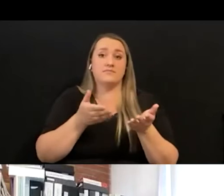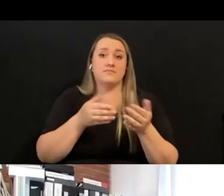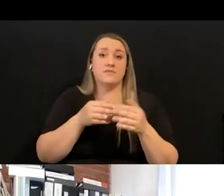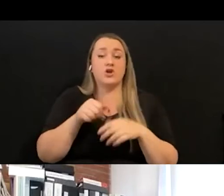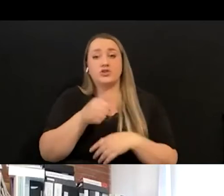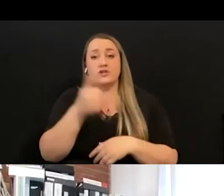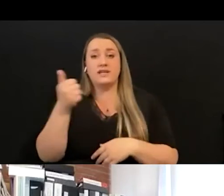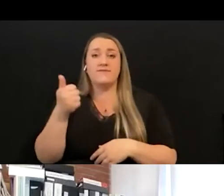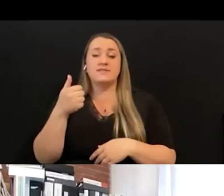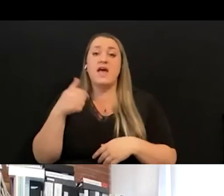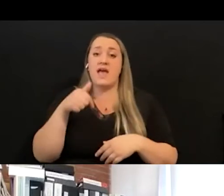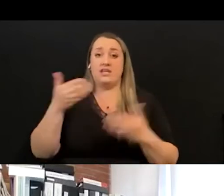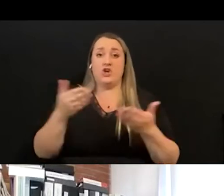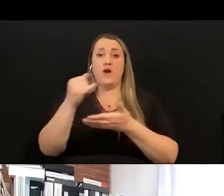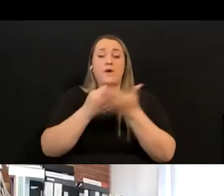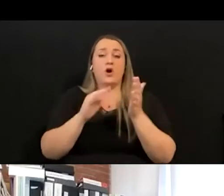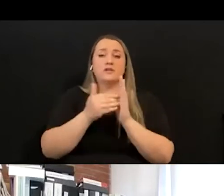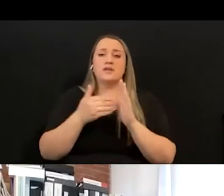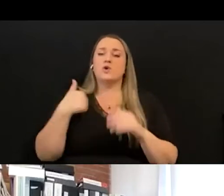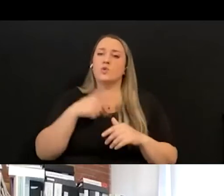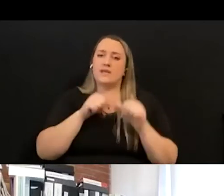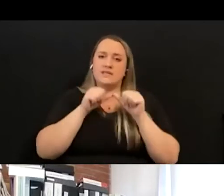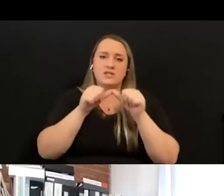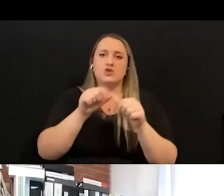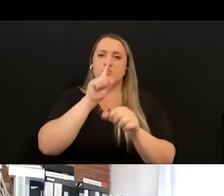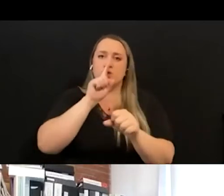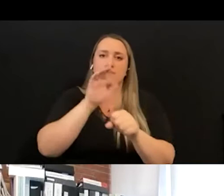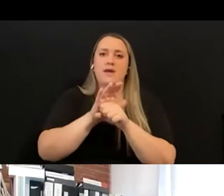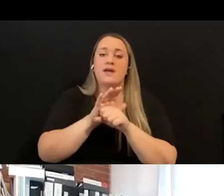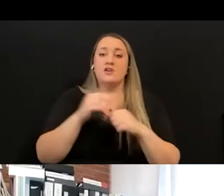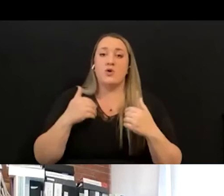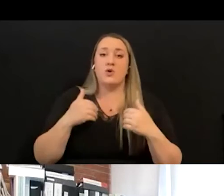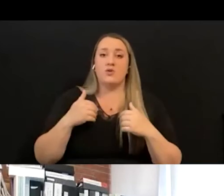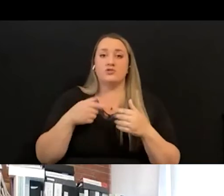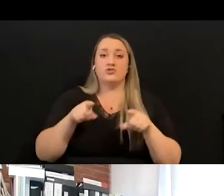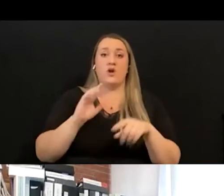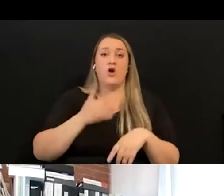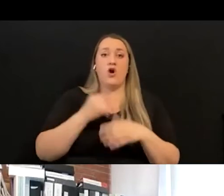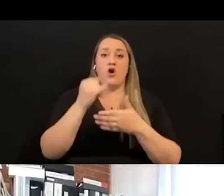made a commitment to continue with our artist talks, having them as online